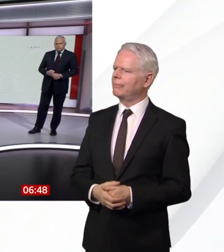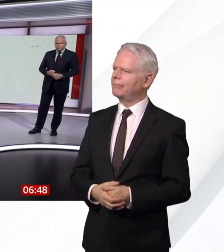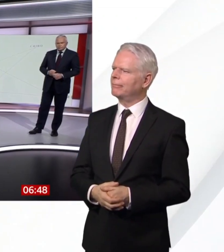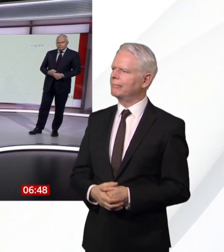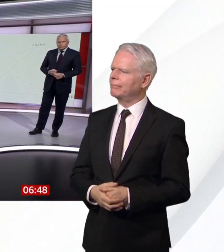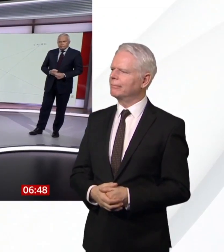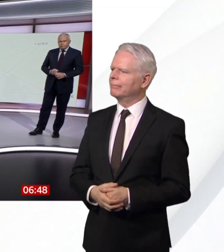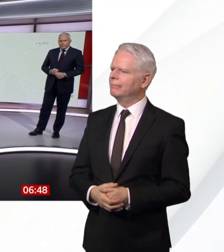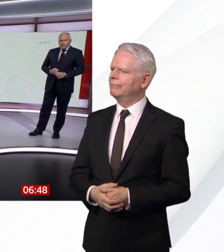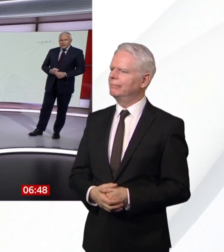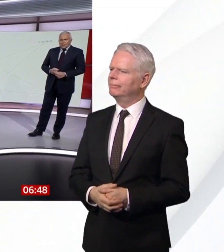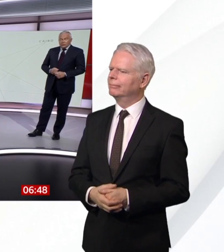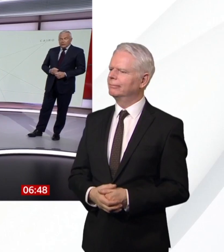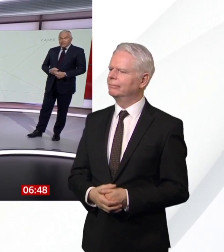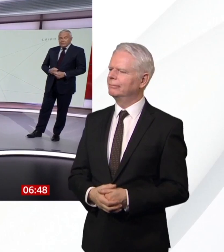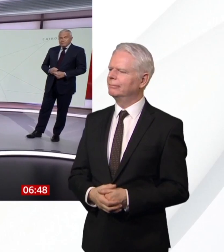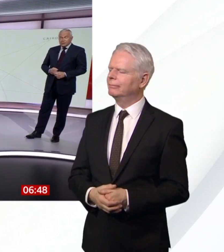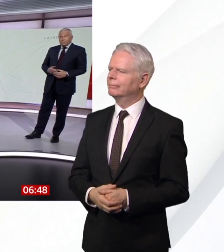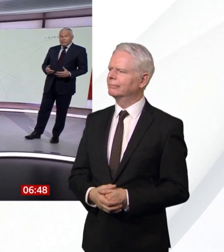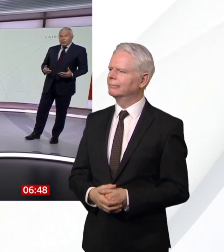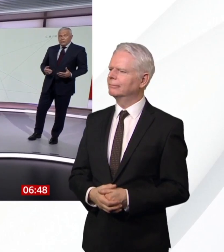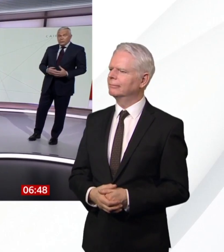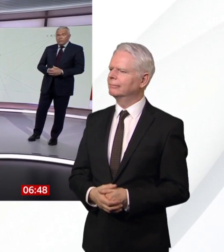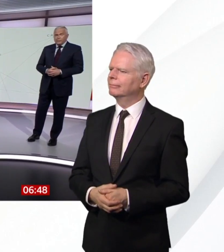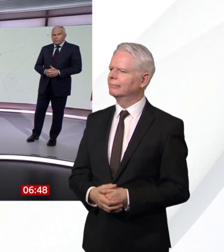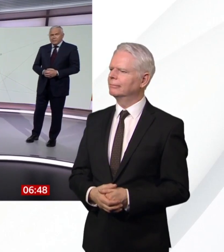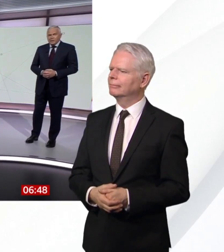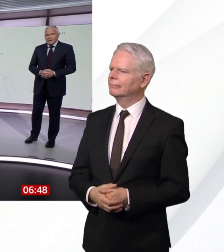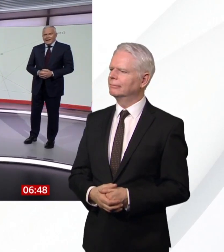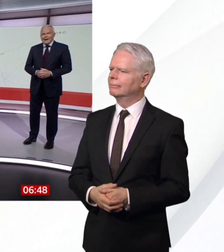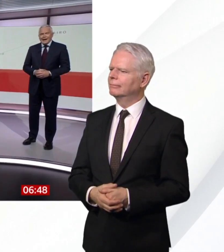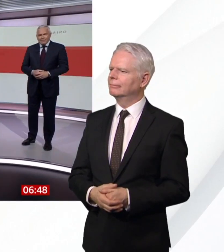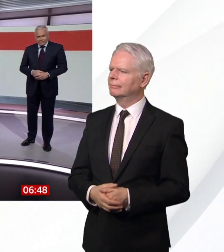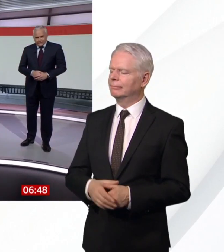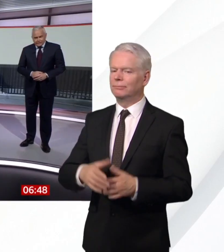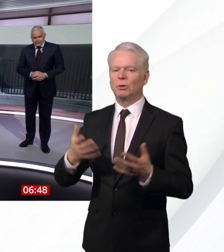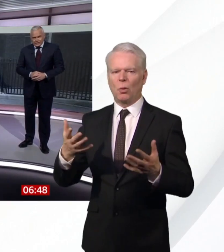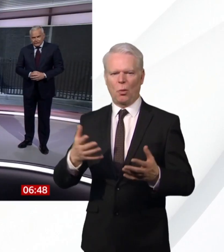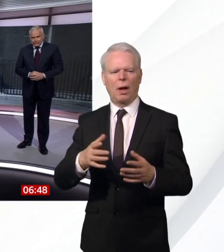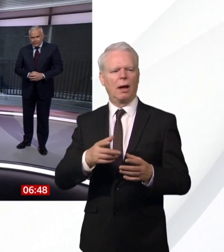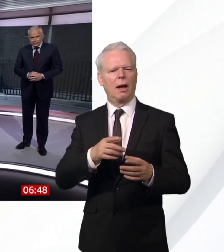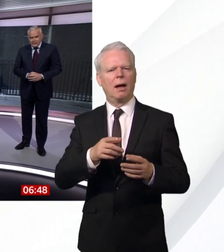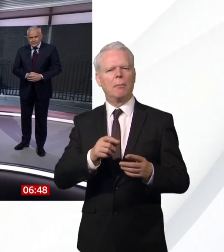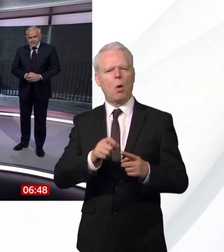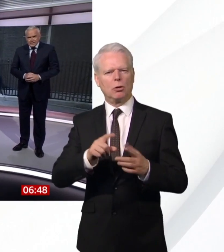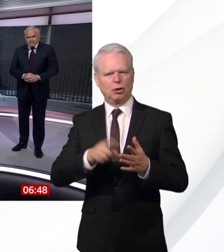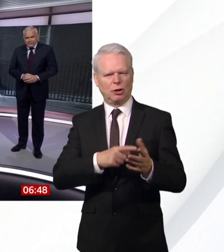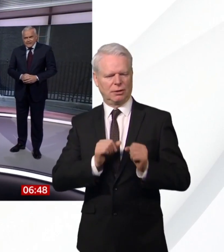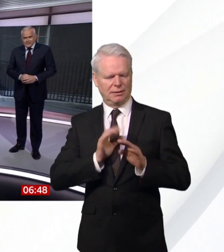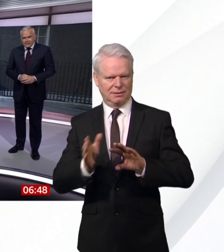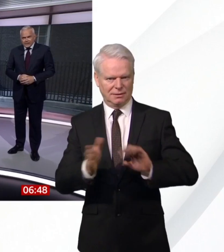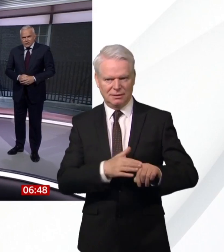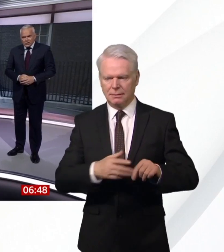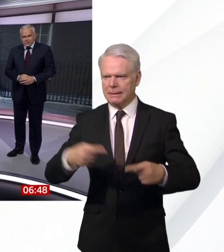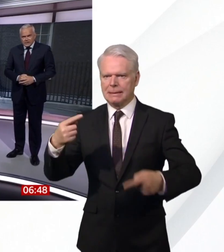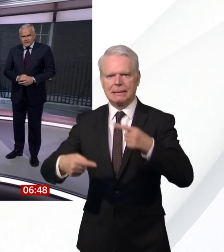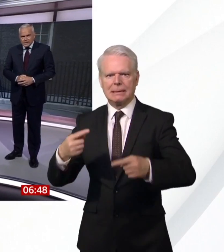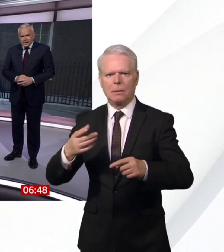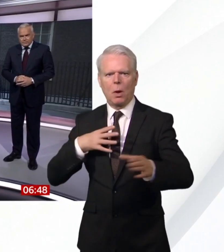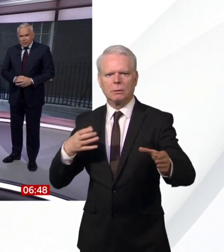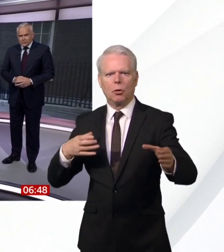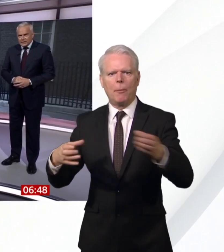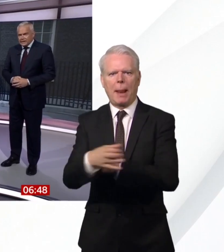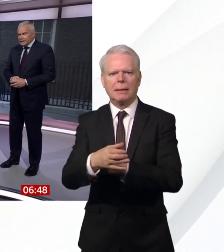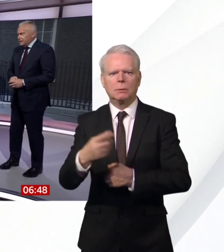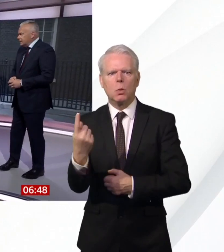Meanwhile, the race was already on to replace him. So far, no fewer than 11 Conservative MPs fancy their chances